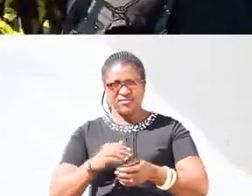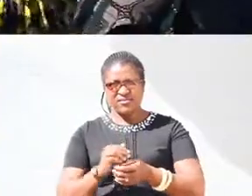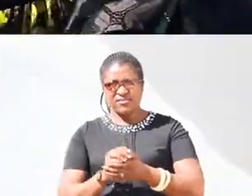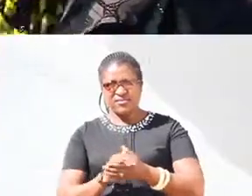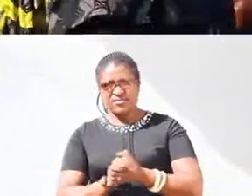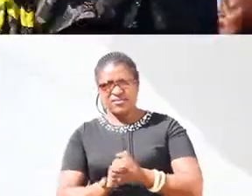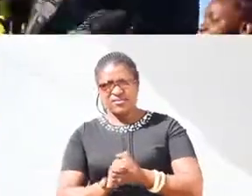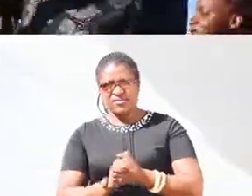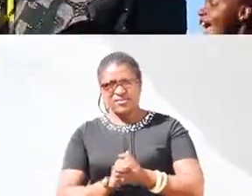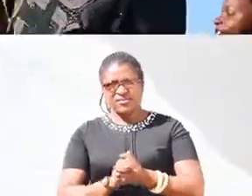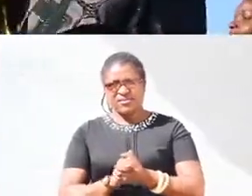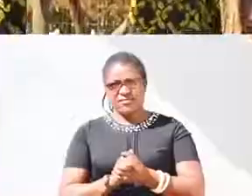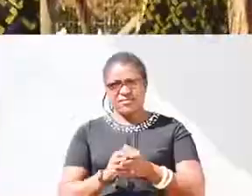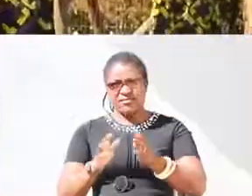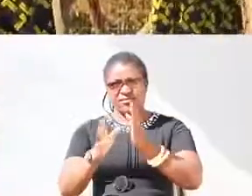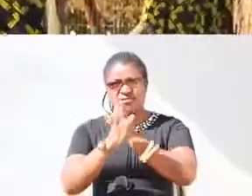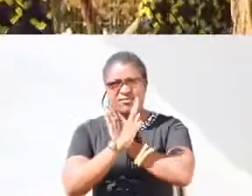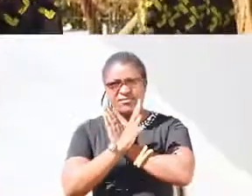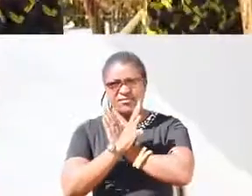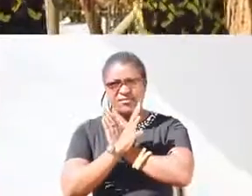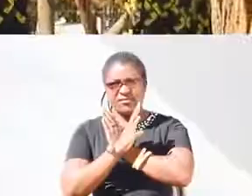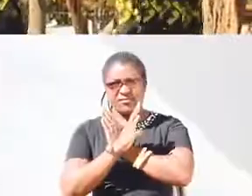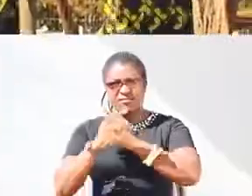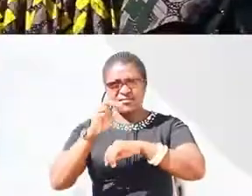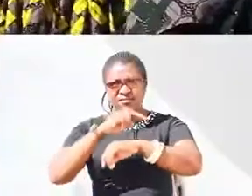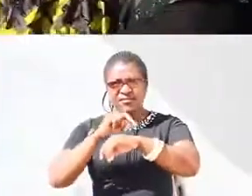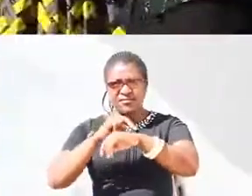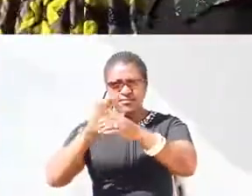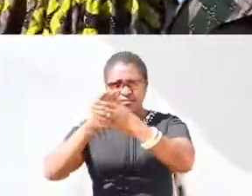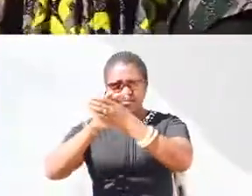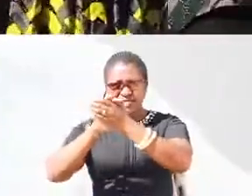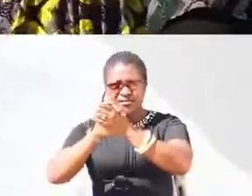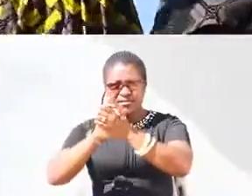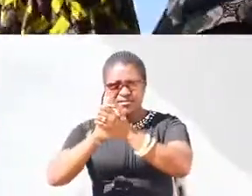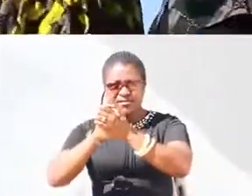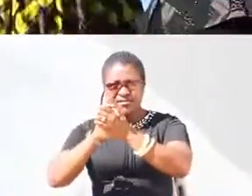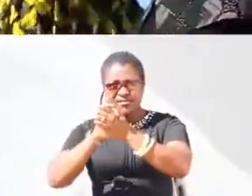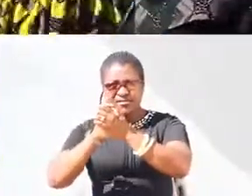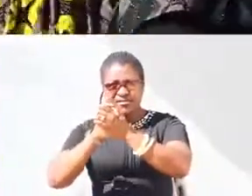Oh,